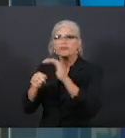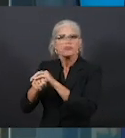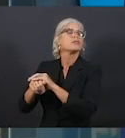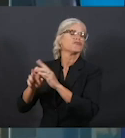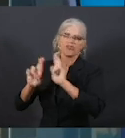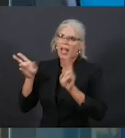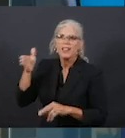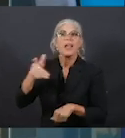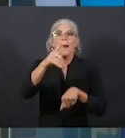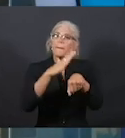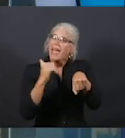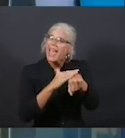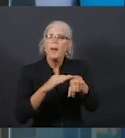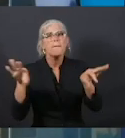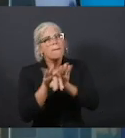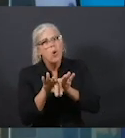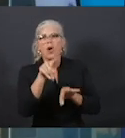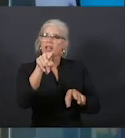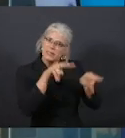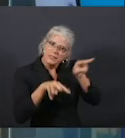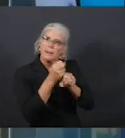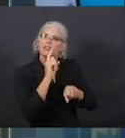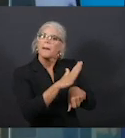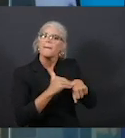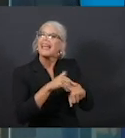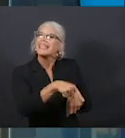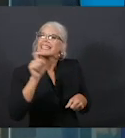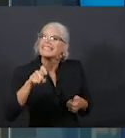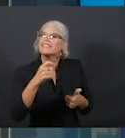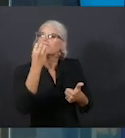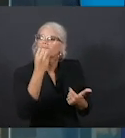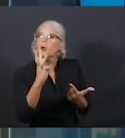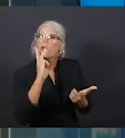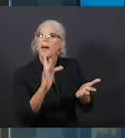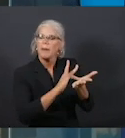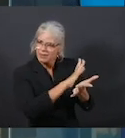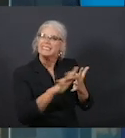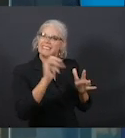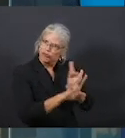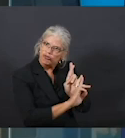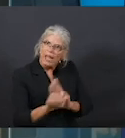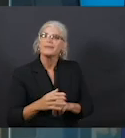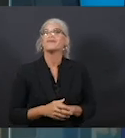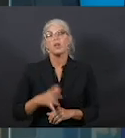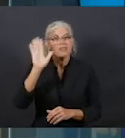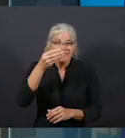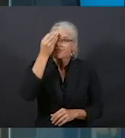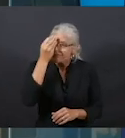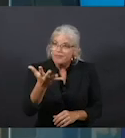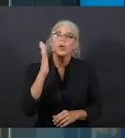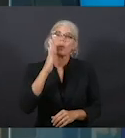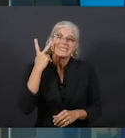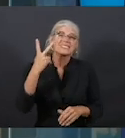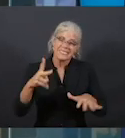sure they have everything they need during this storm. We're going to see flooding in various parts of the state potentially. I mean, you